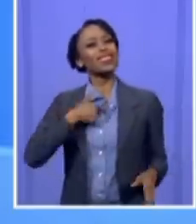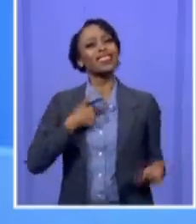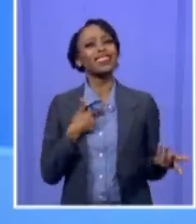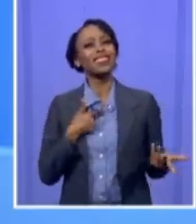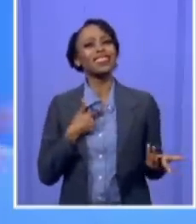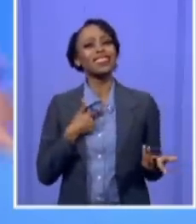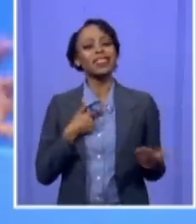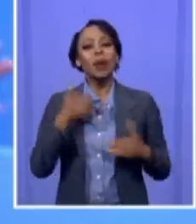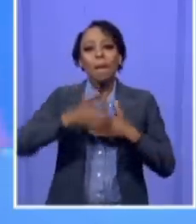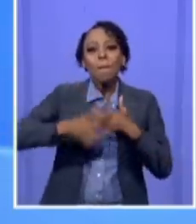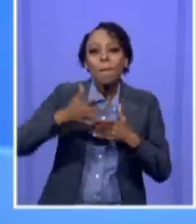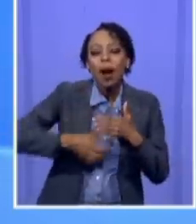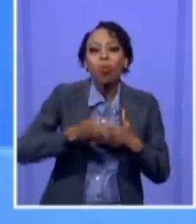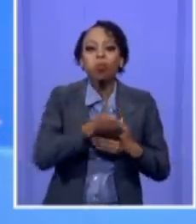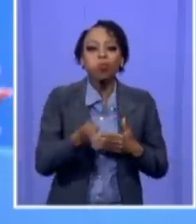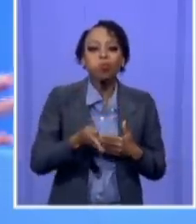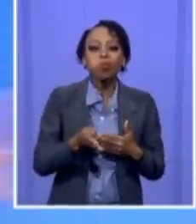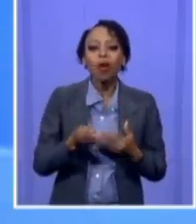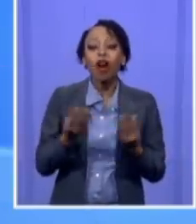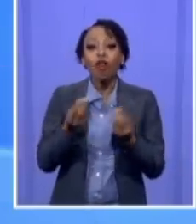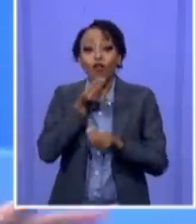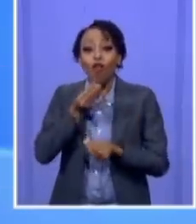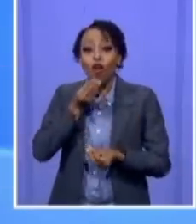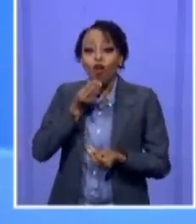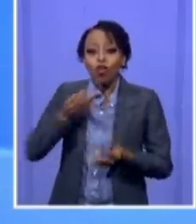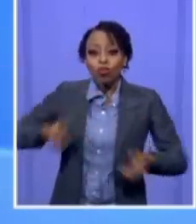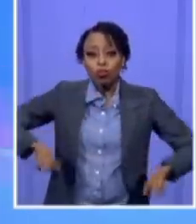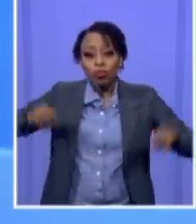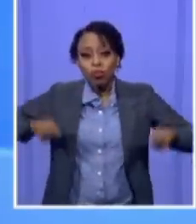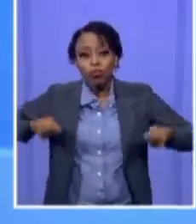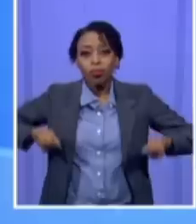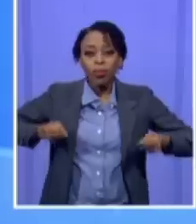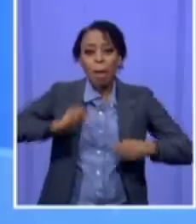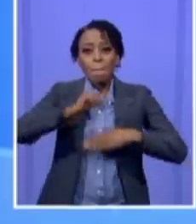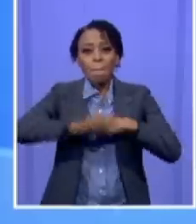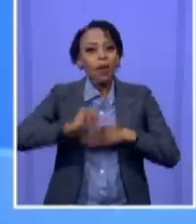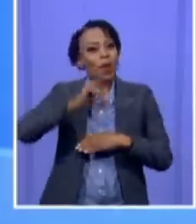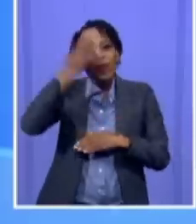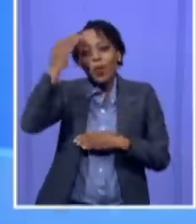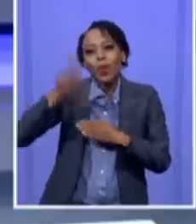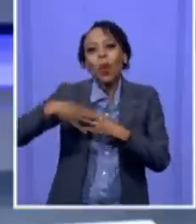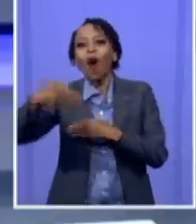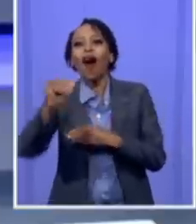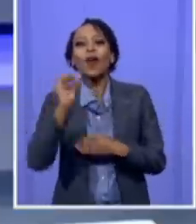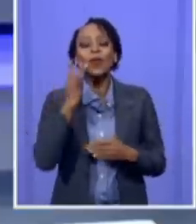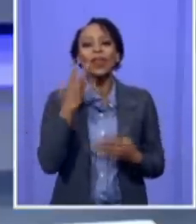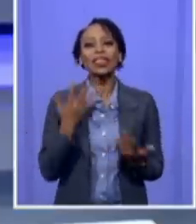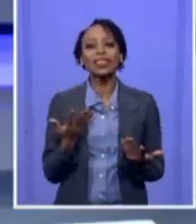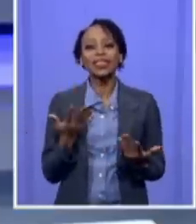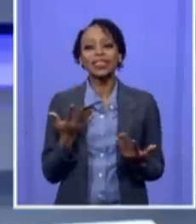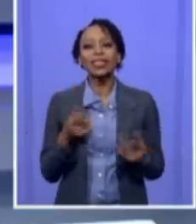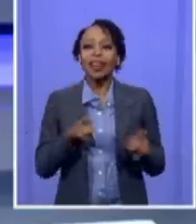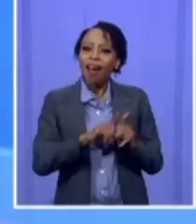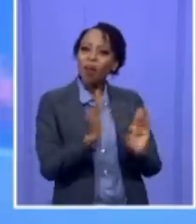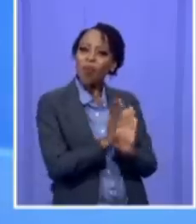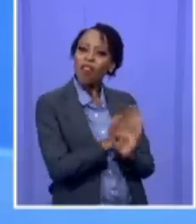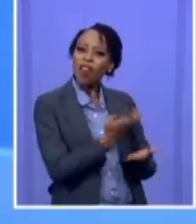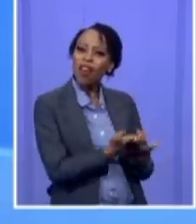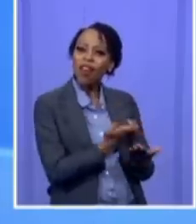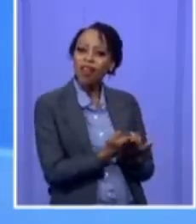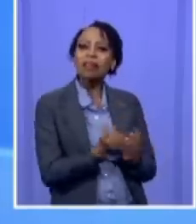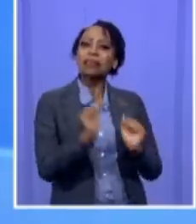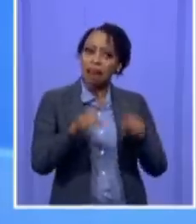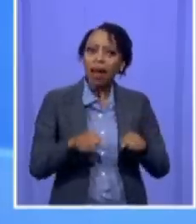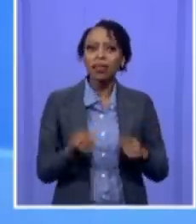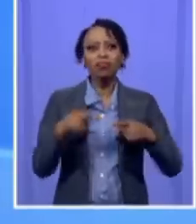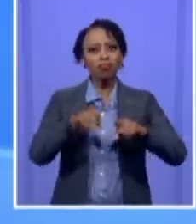of bread. You take supplies for months because you don't know when you will strike like a parallel economy. Absolutely, it's a parallel economy.